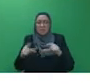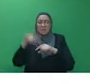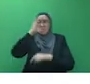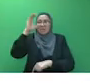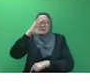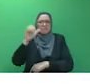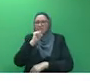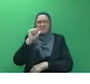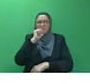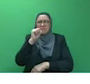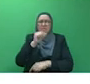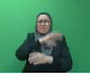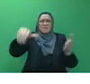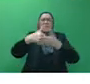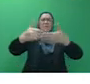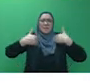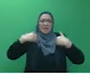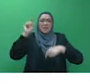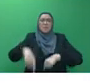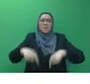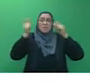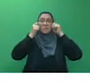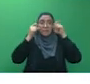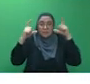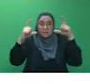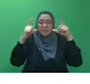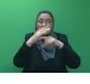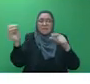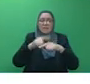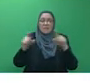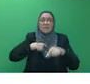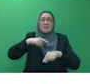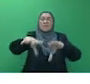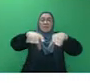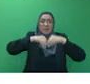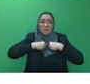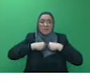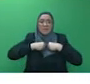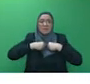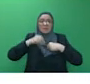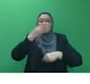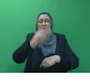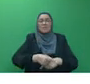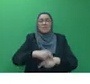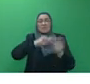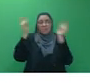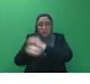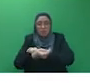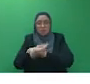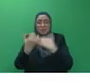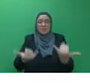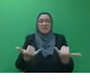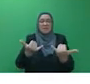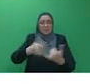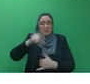and try and find out no it's it's it's all there you open your eyes and uh first of all admit that things have changed and that you have to change and then go and